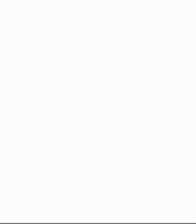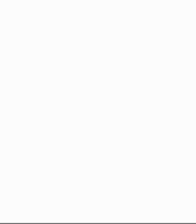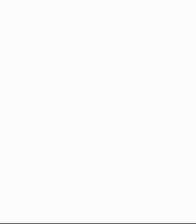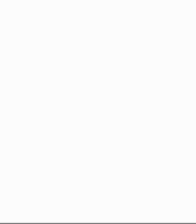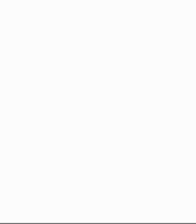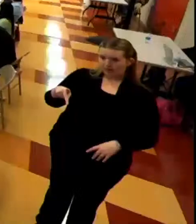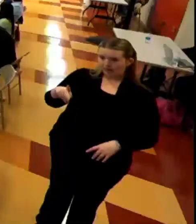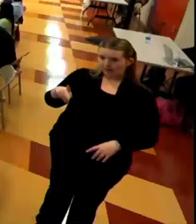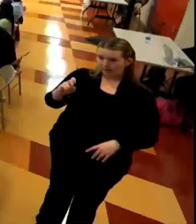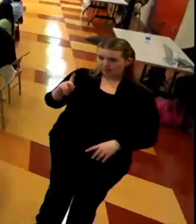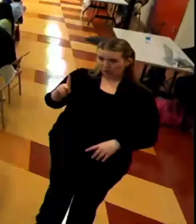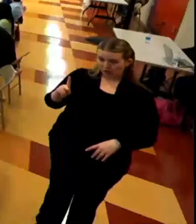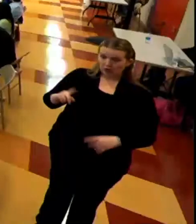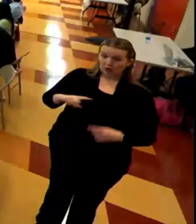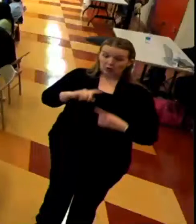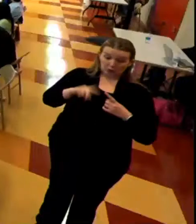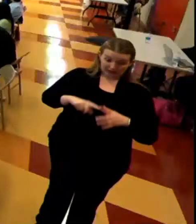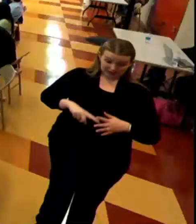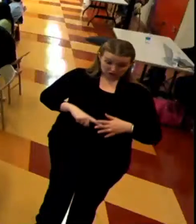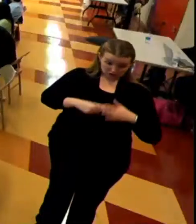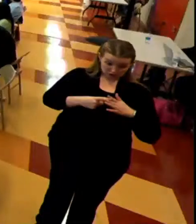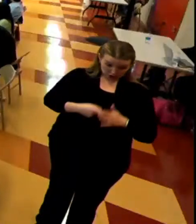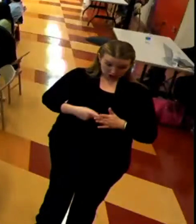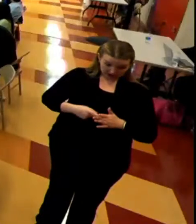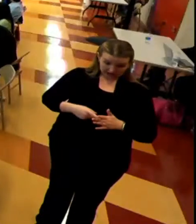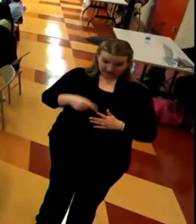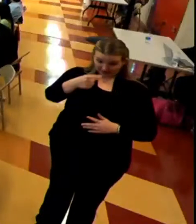in District 1 and District 2.